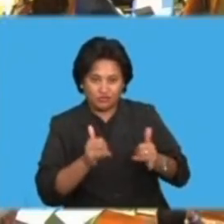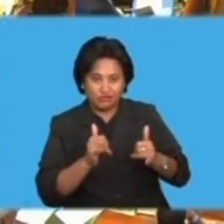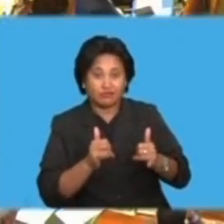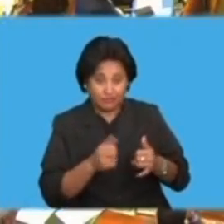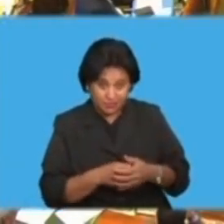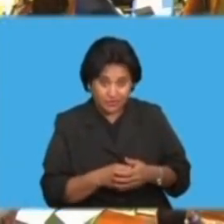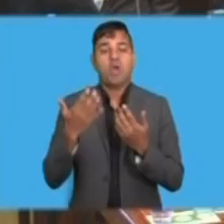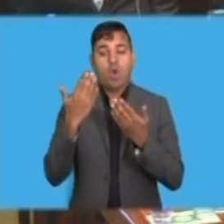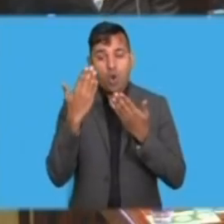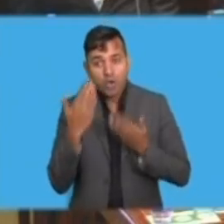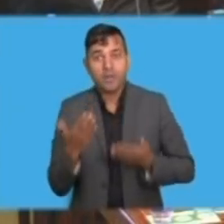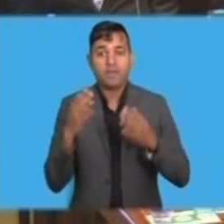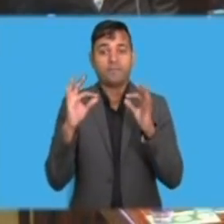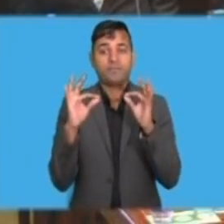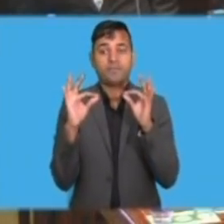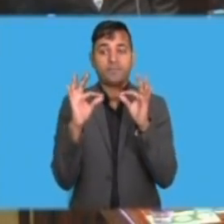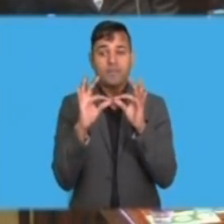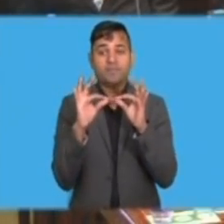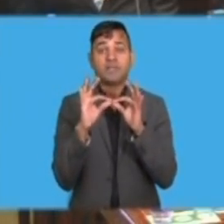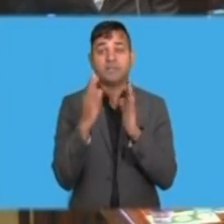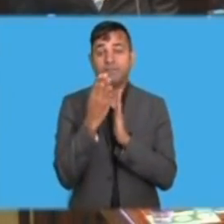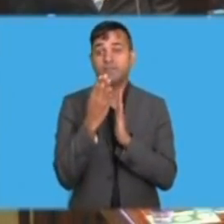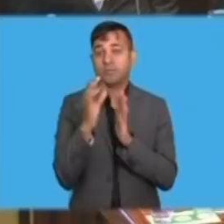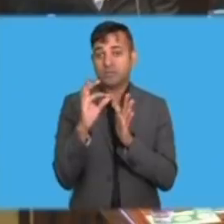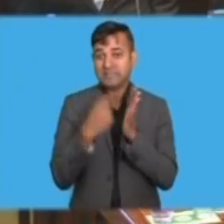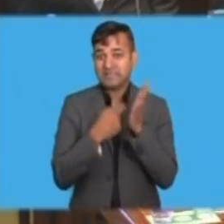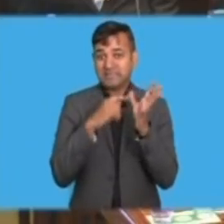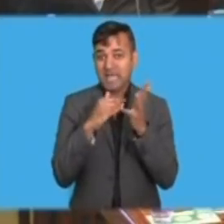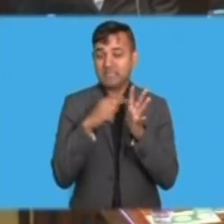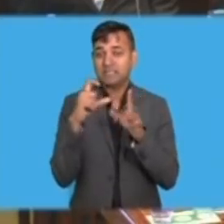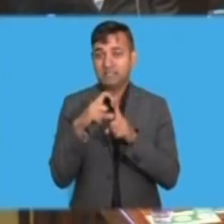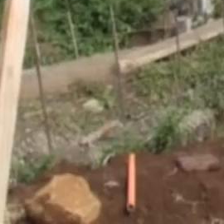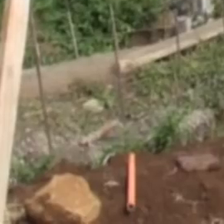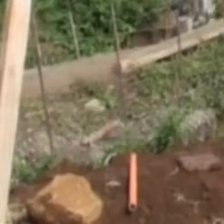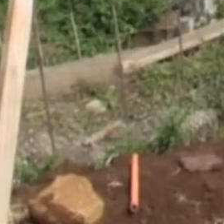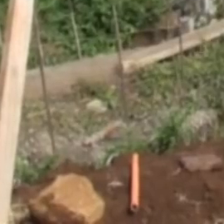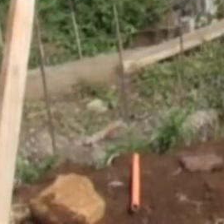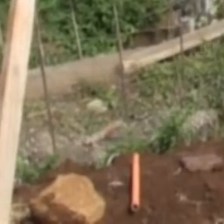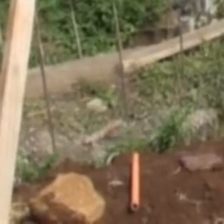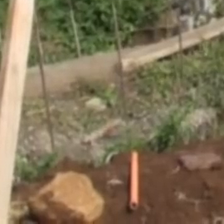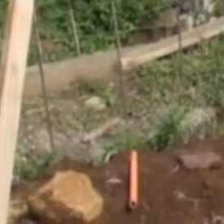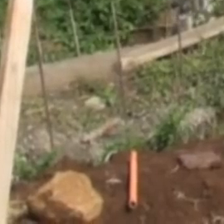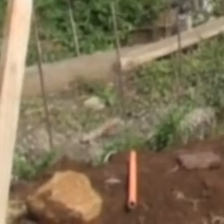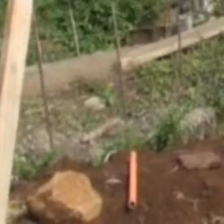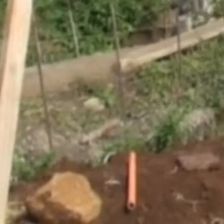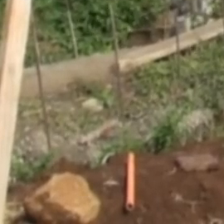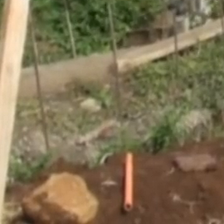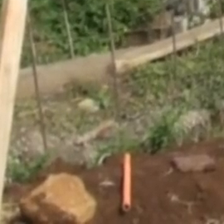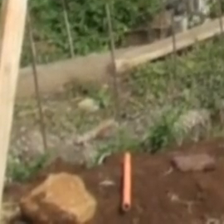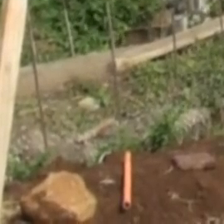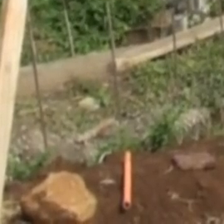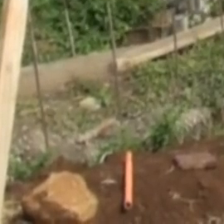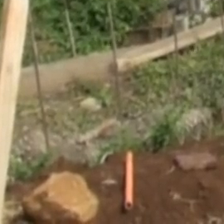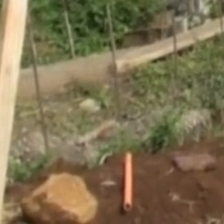offensive to him. Thank you. Education Minister Ayaz Said Qayyum confirmed that 3 schools in Koro Island, which are Tuatua